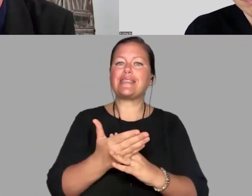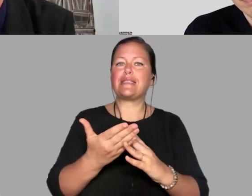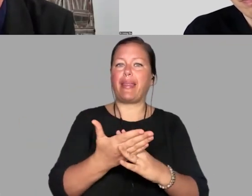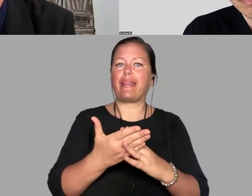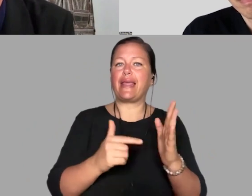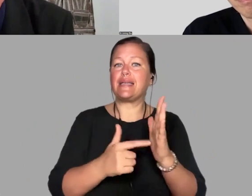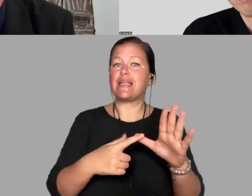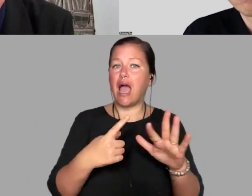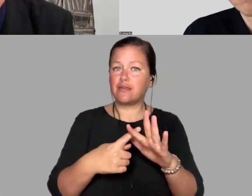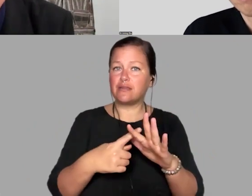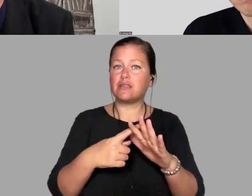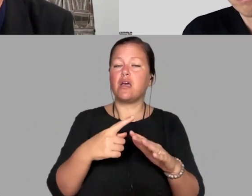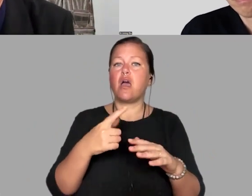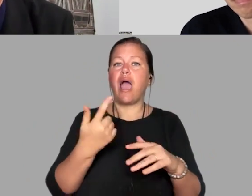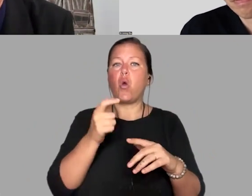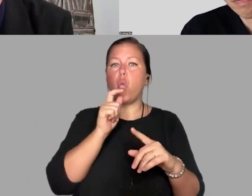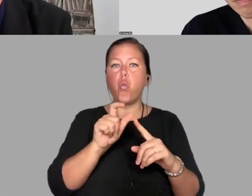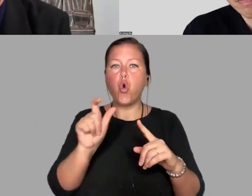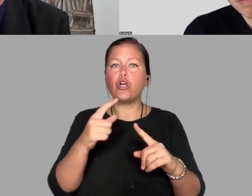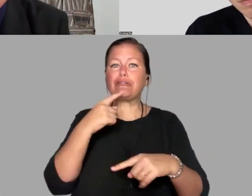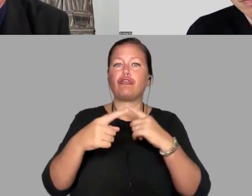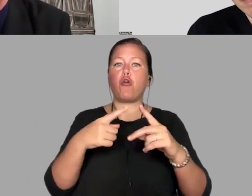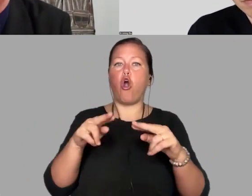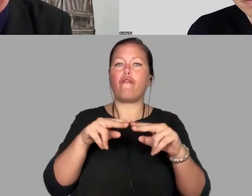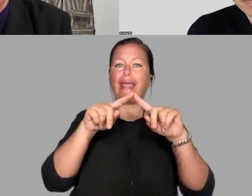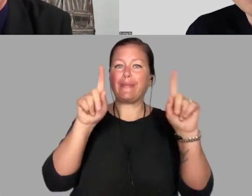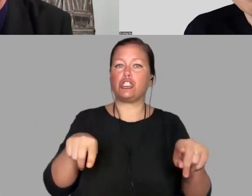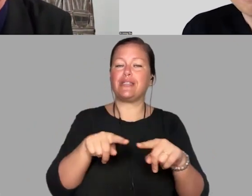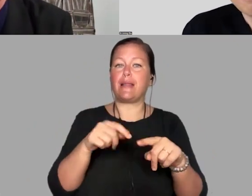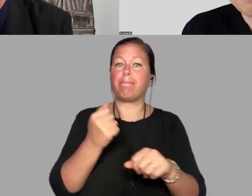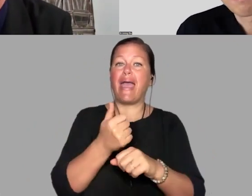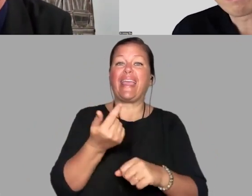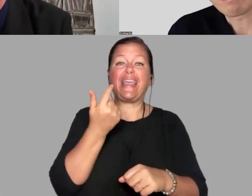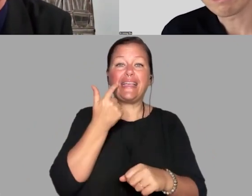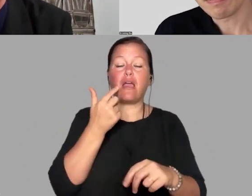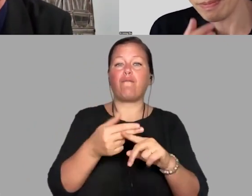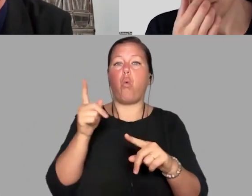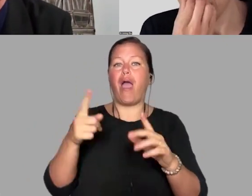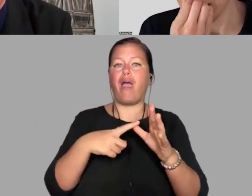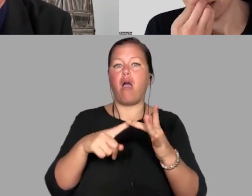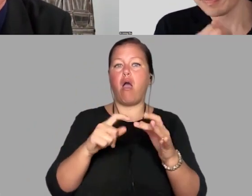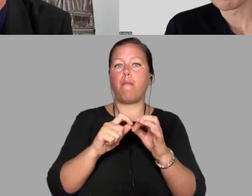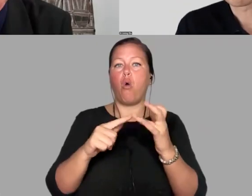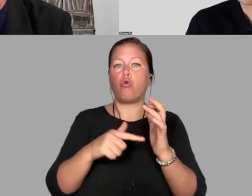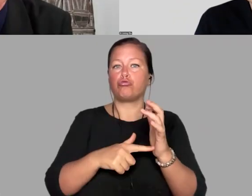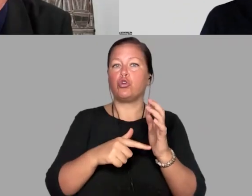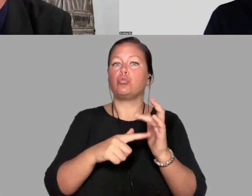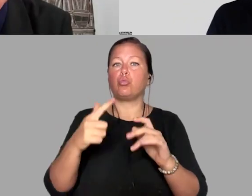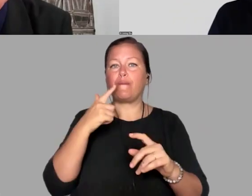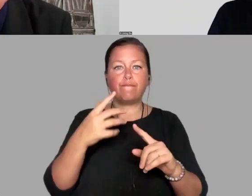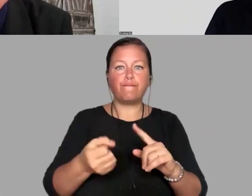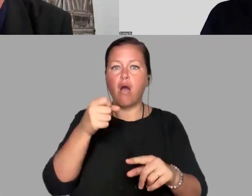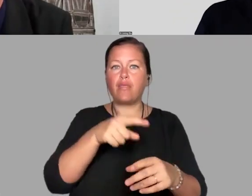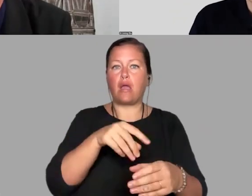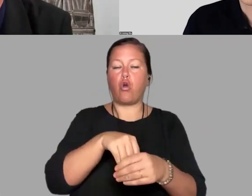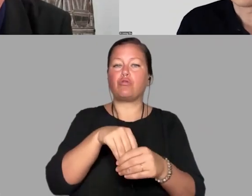whether word descriptions of images actually make it easier for AI bots to find the content and learn from